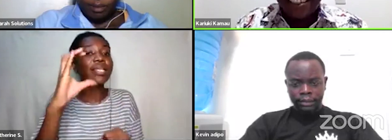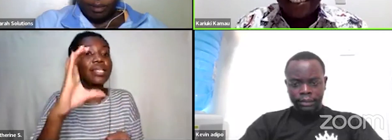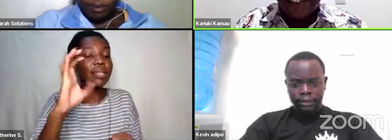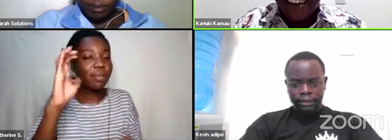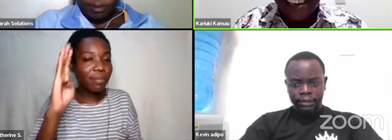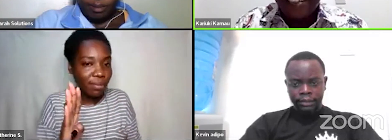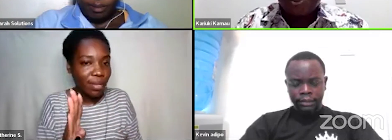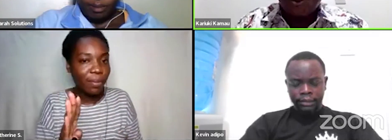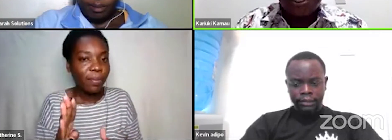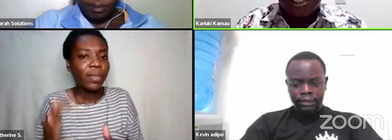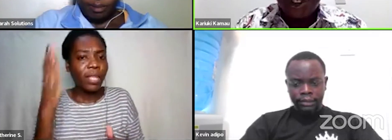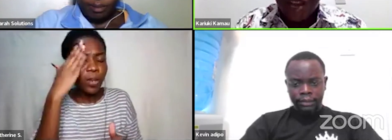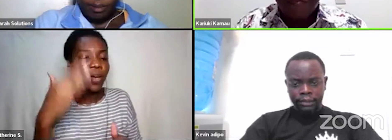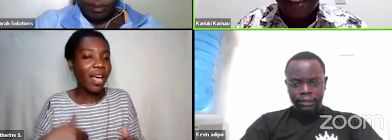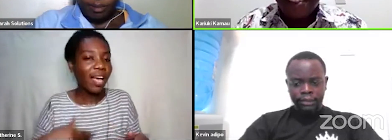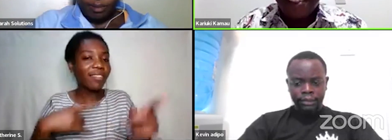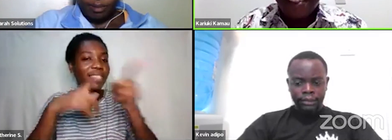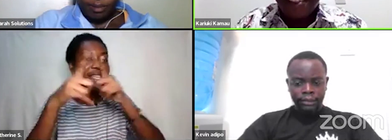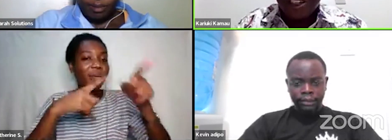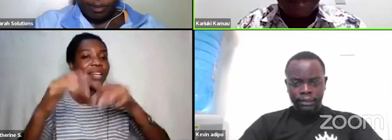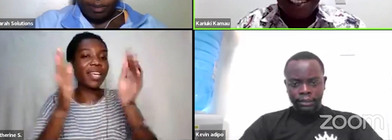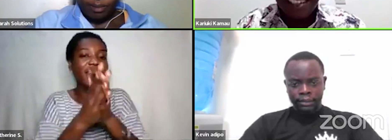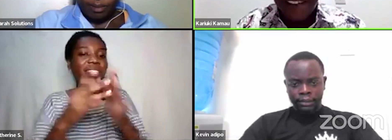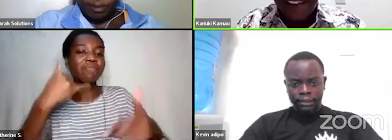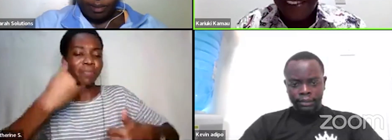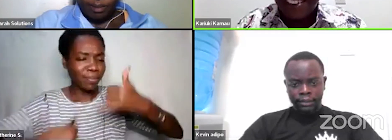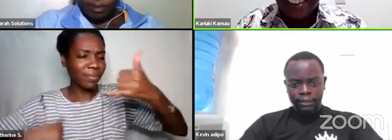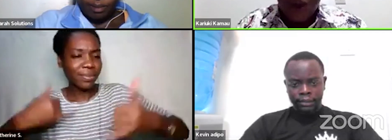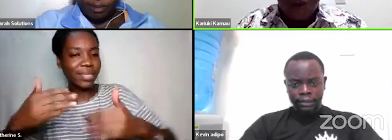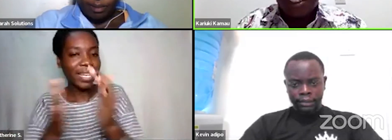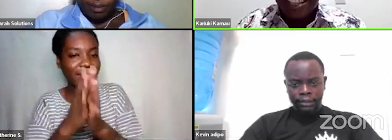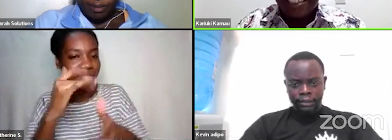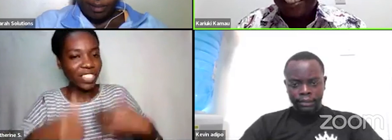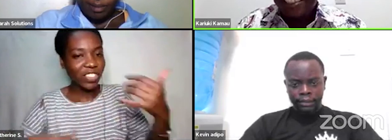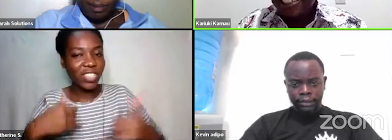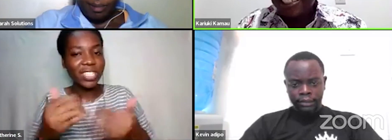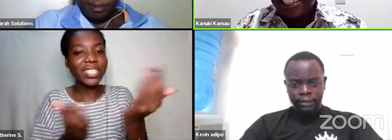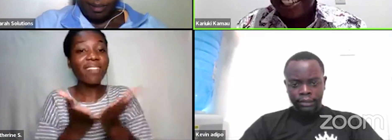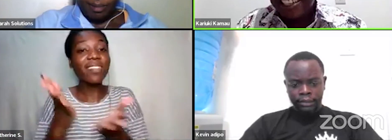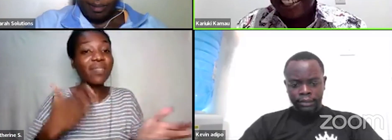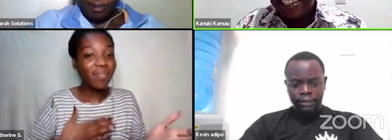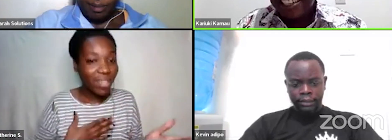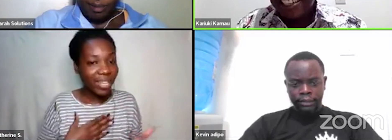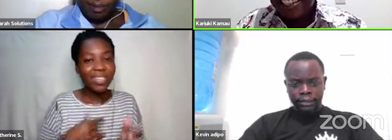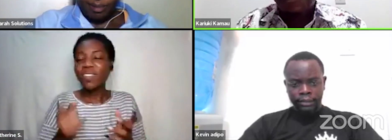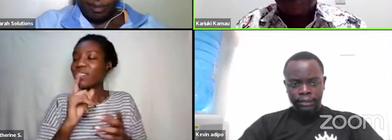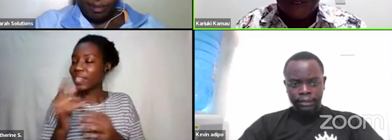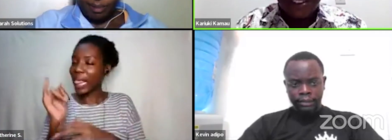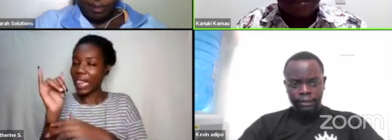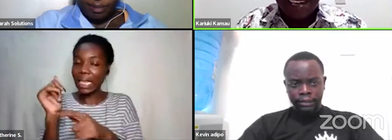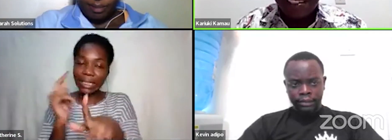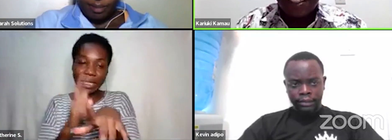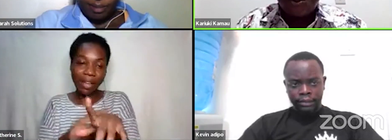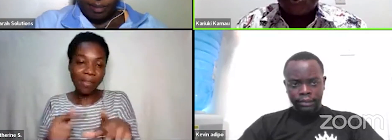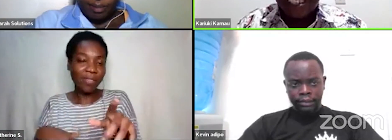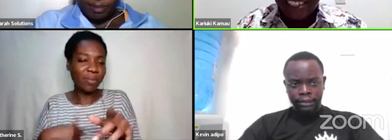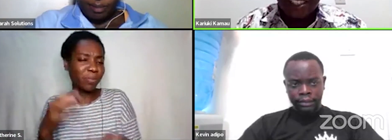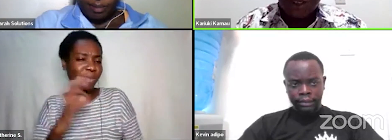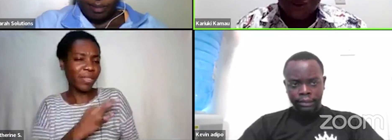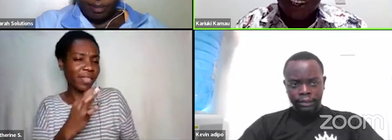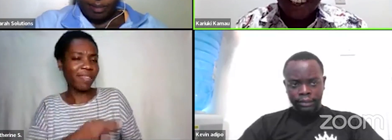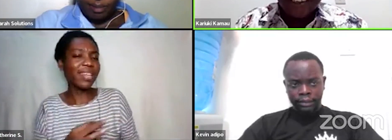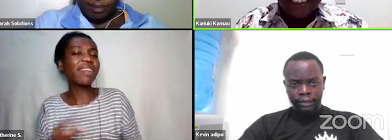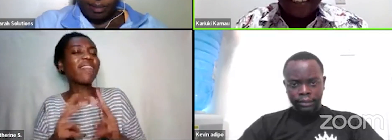they had a safari and it was enjoyable and they enjoyed my service. What they didn't indicate there was the profit margin was